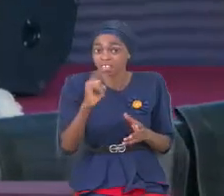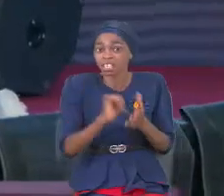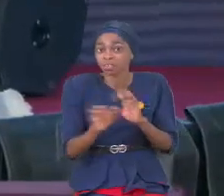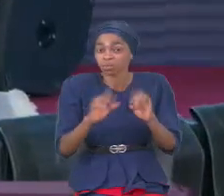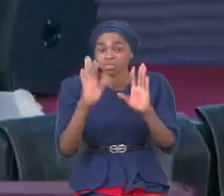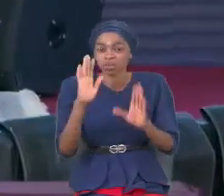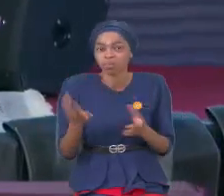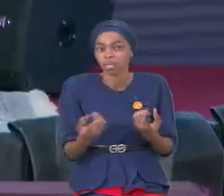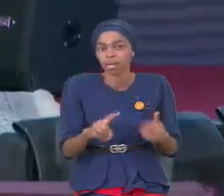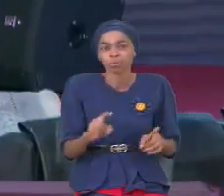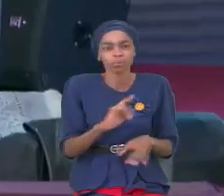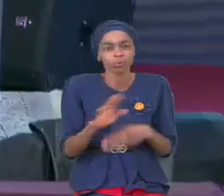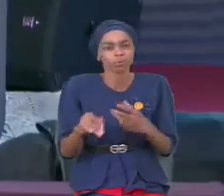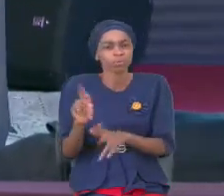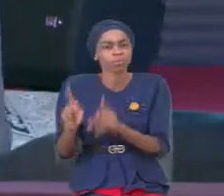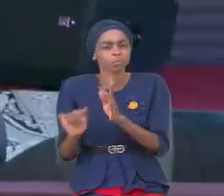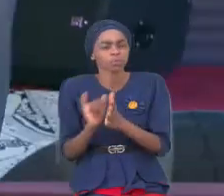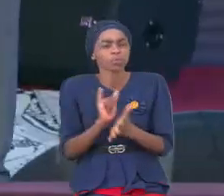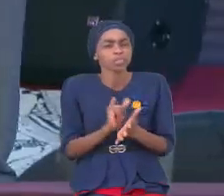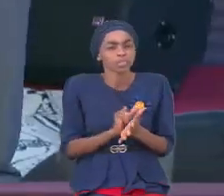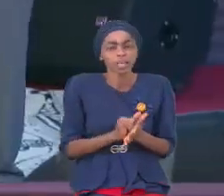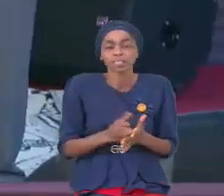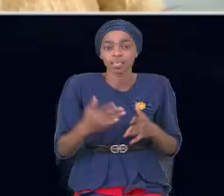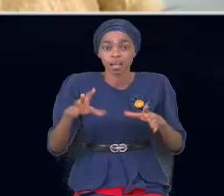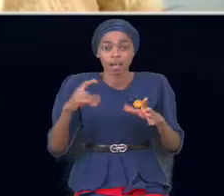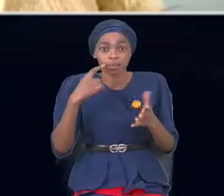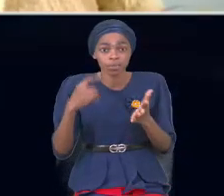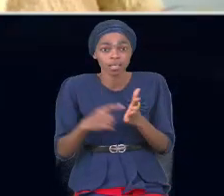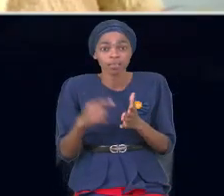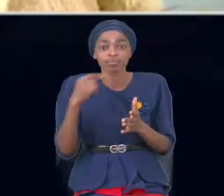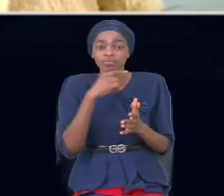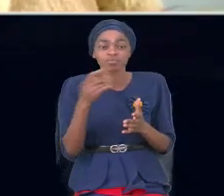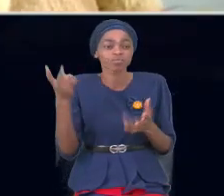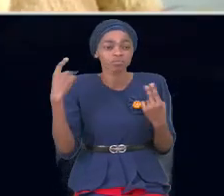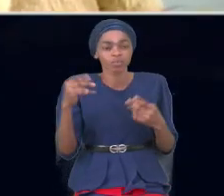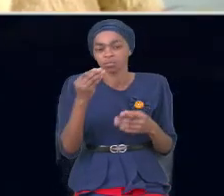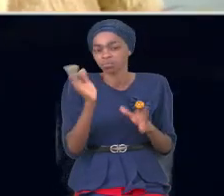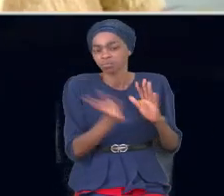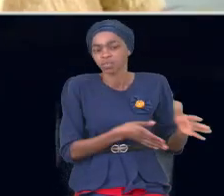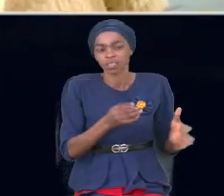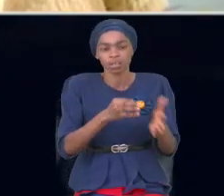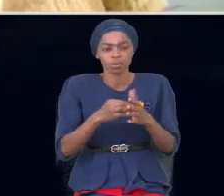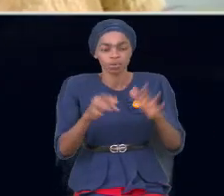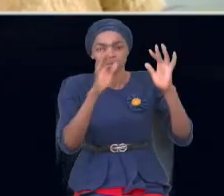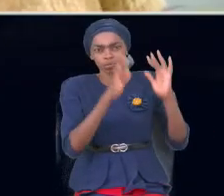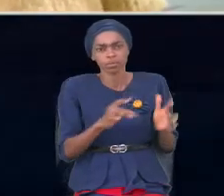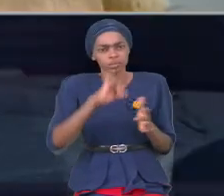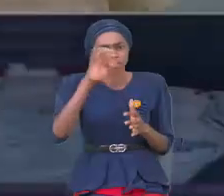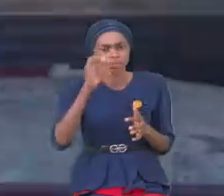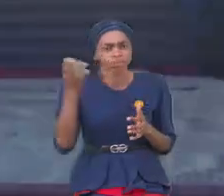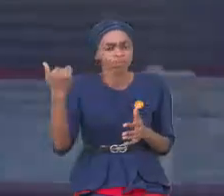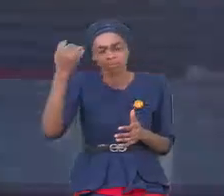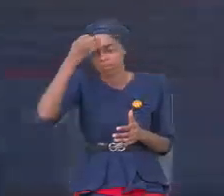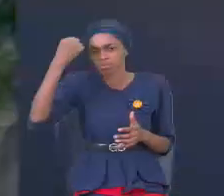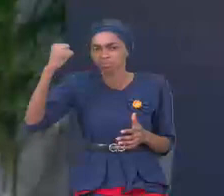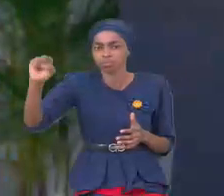observe lying vanities forsake their own mercy. He was obstinate, a servant of the Lord, but